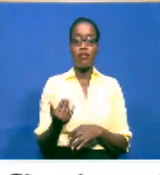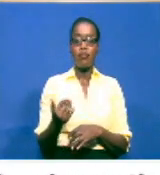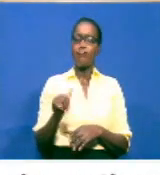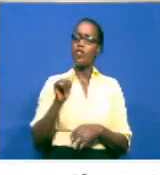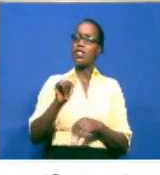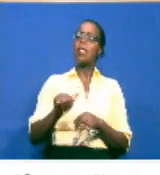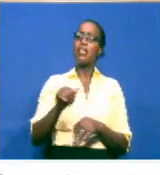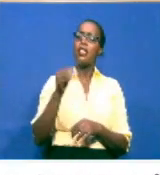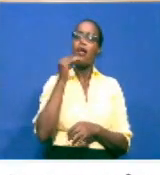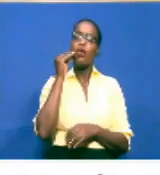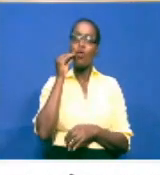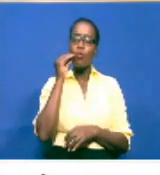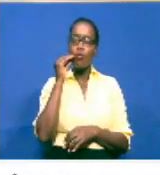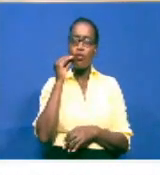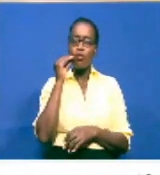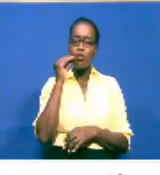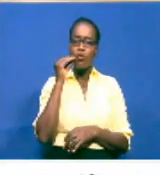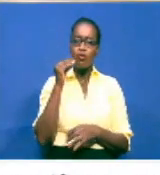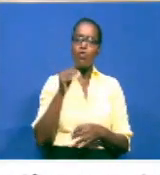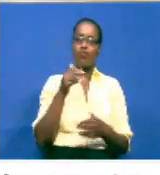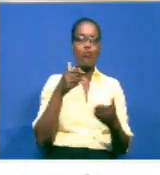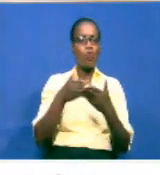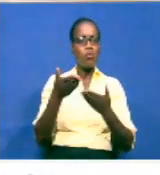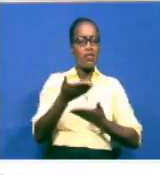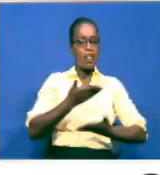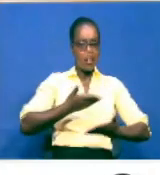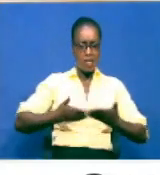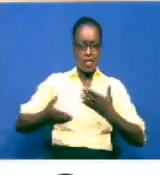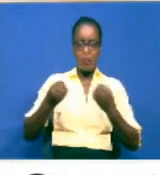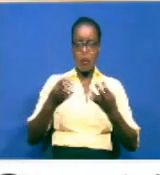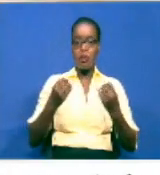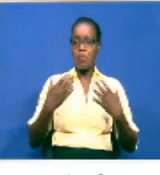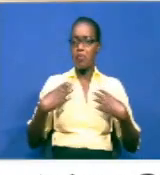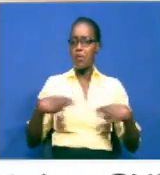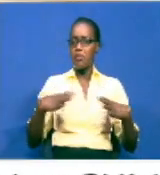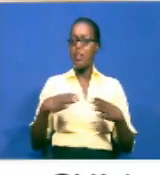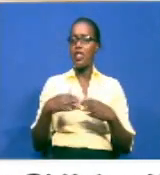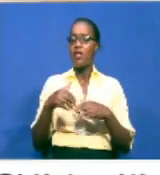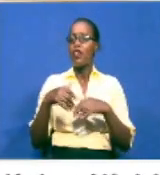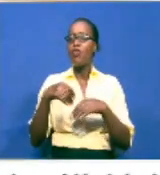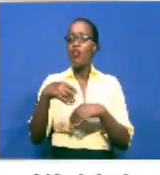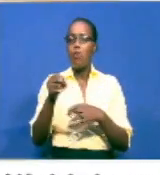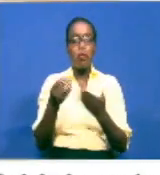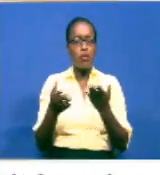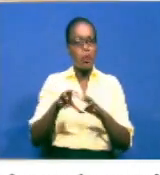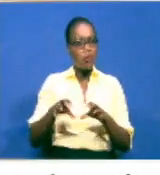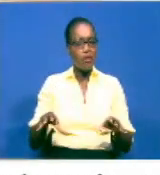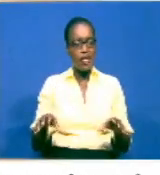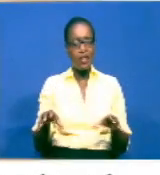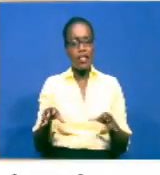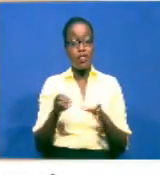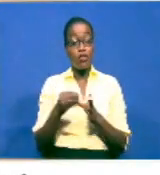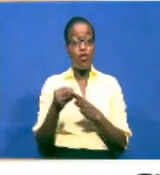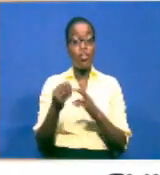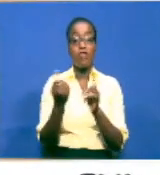home so that we are not interacting with many other people when we have to go out either to the market or to